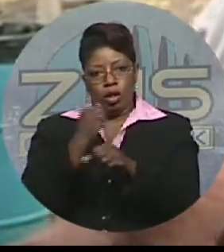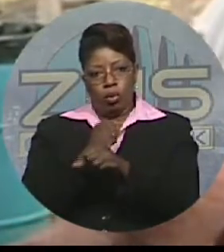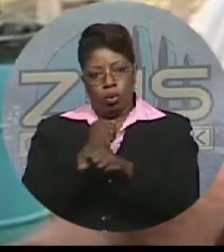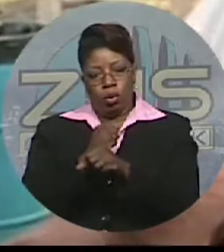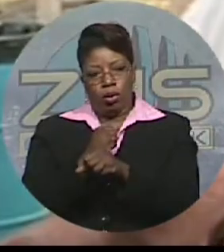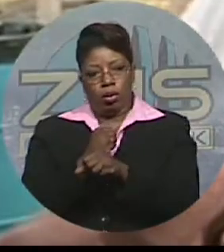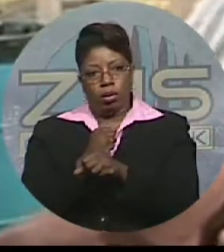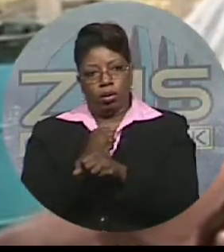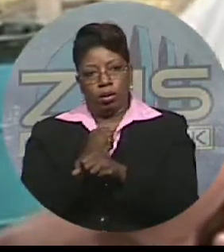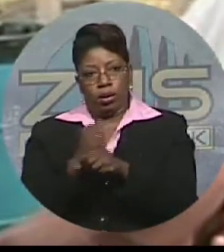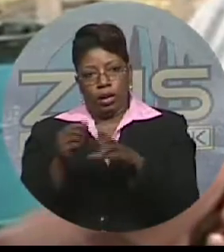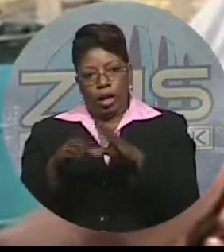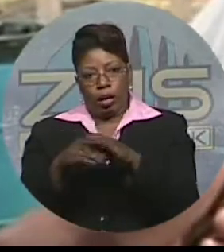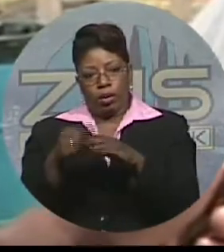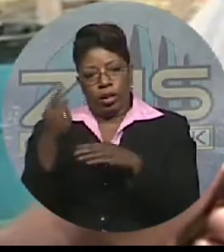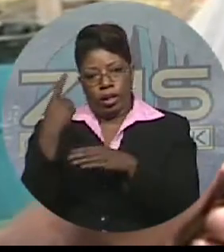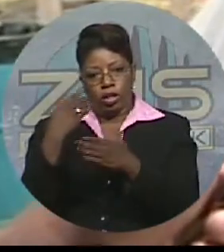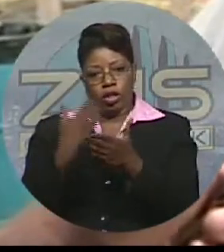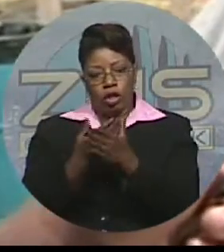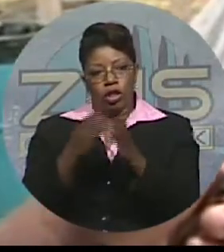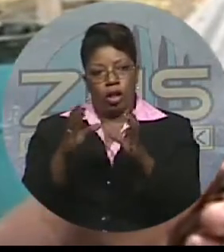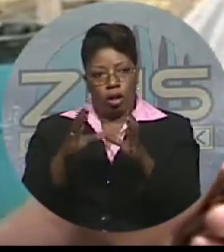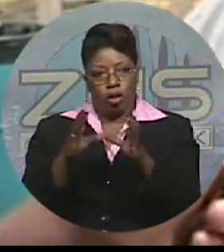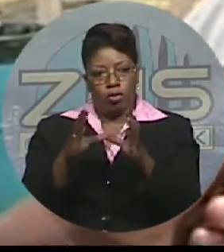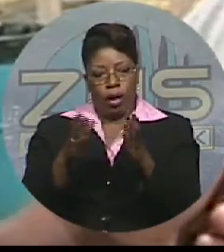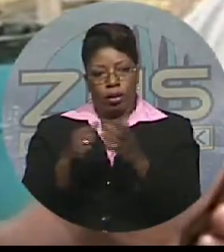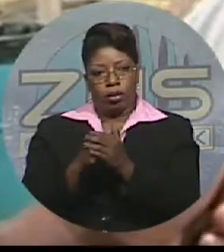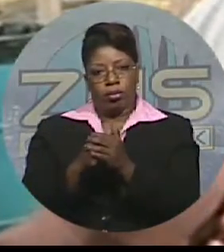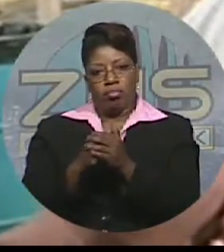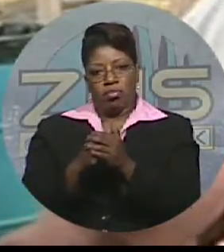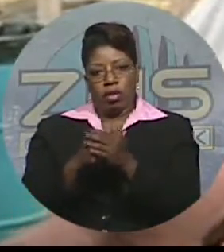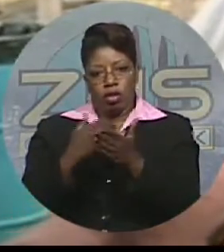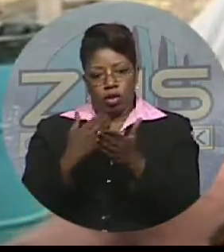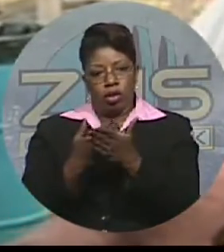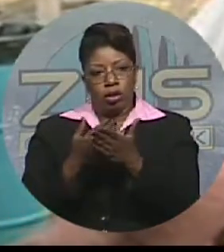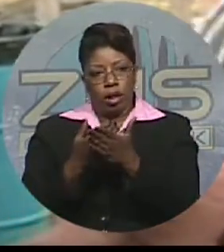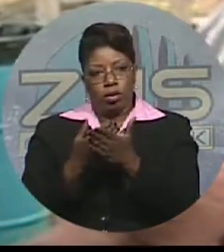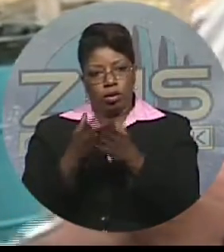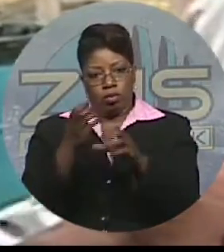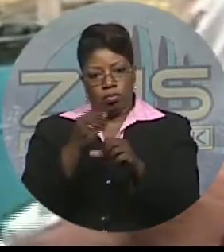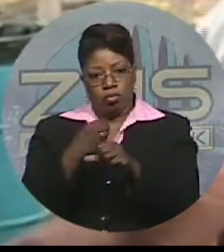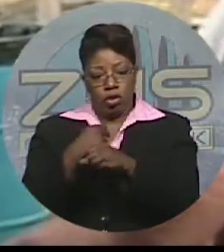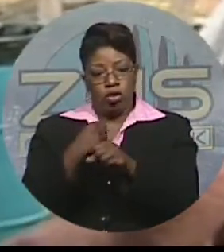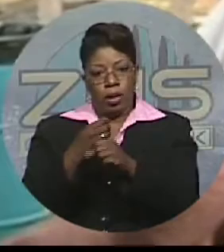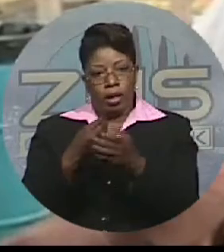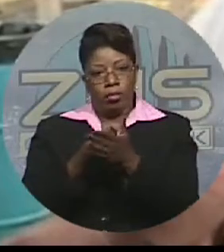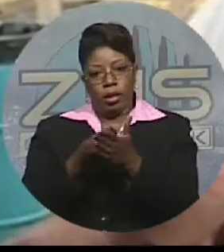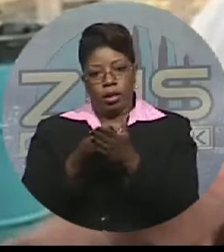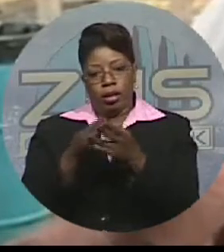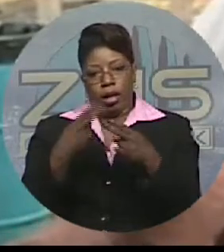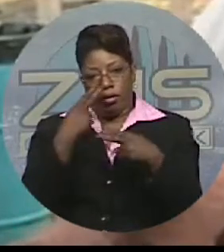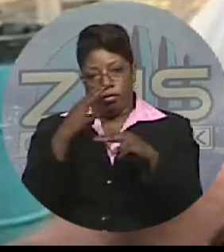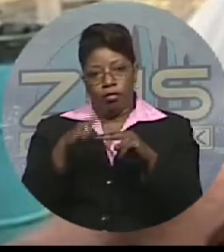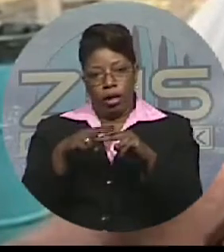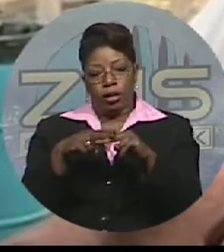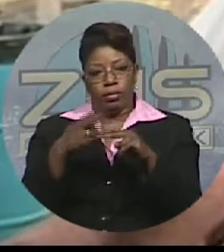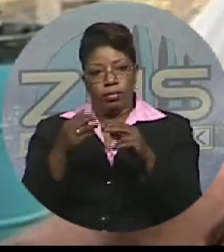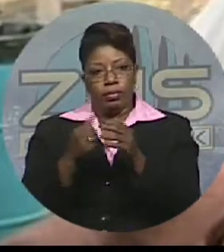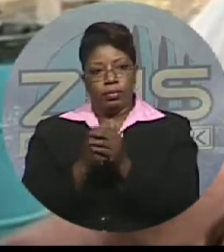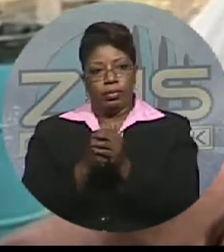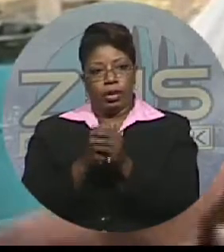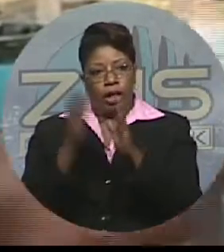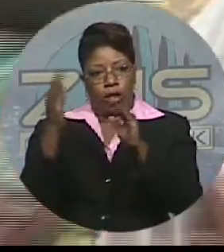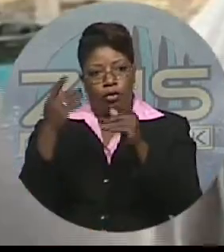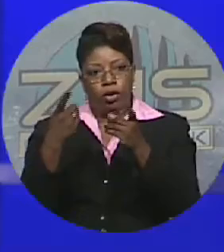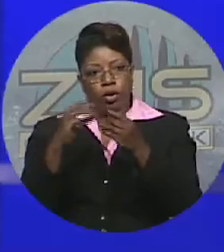out where they think it's a good contract, then, you know, it's a chance to play a game and make money at it and just have fun with it and see how far it goes. So hopefully